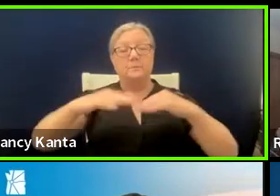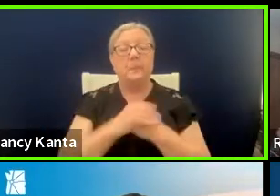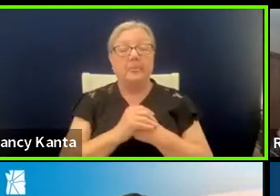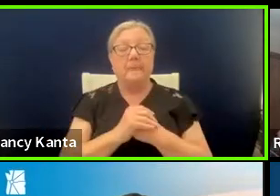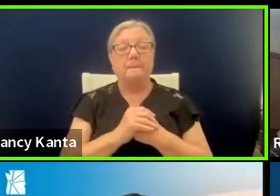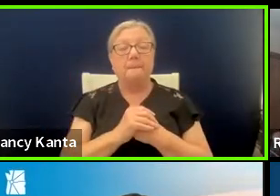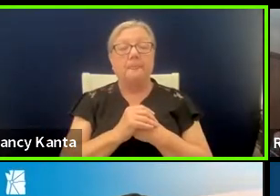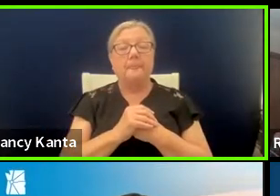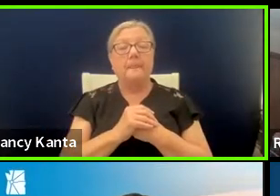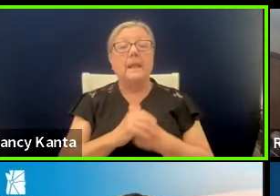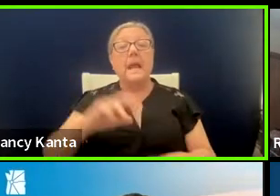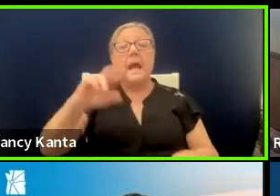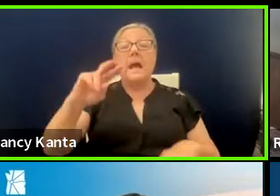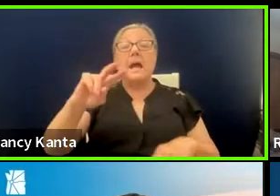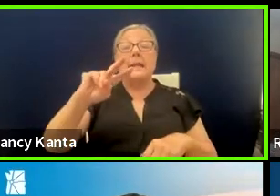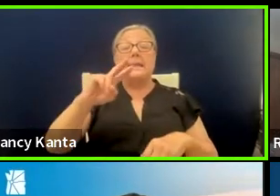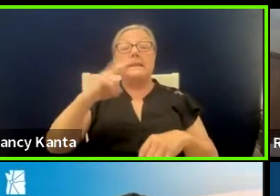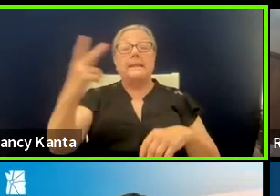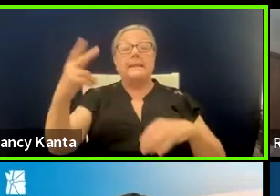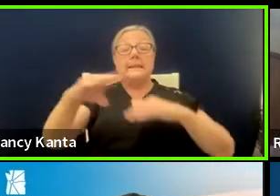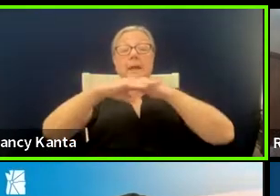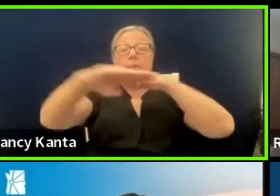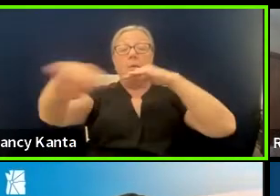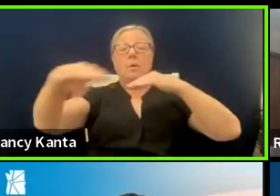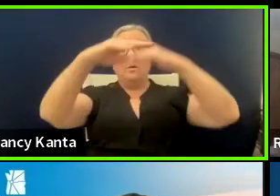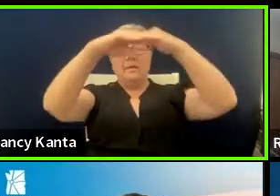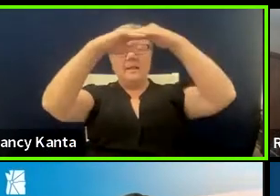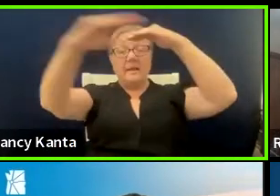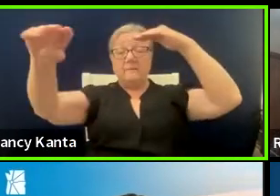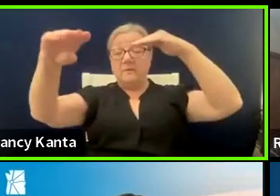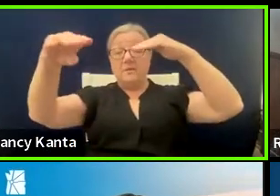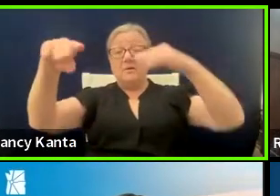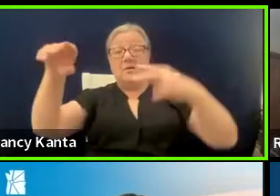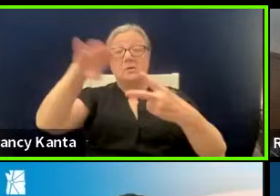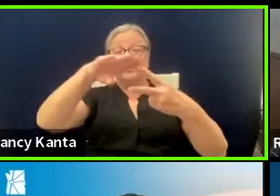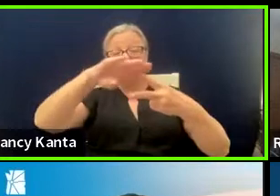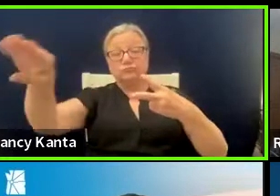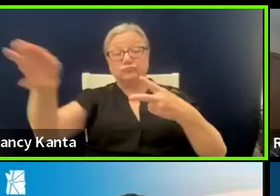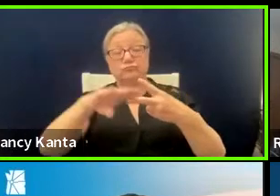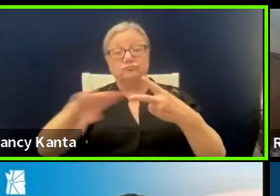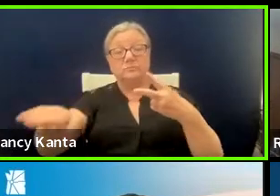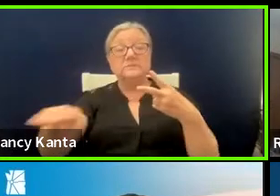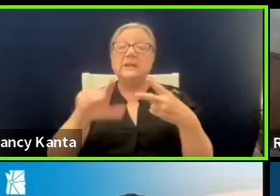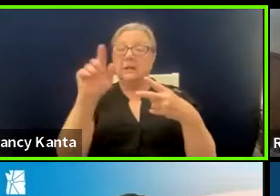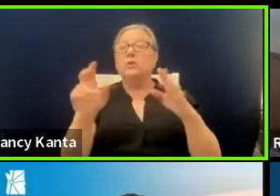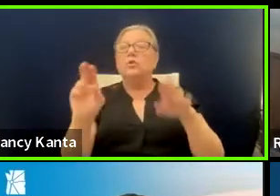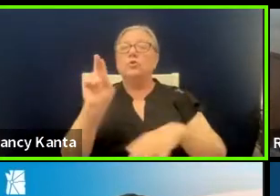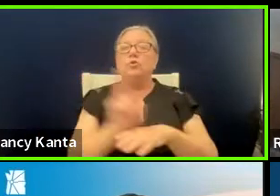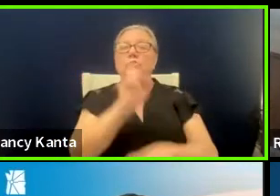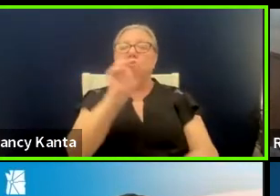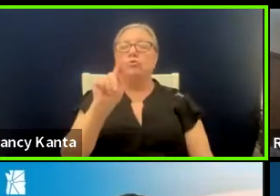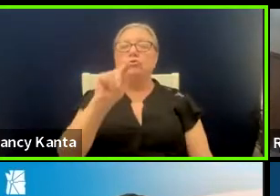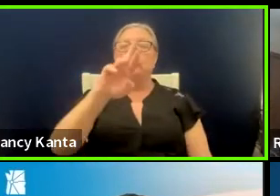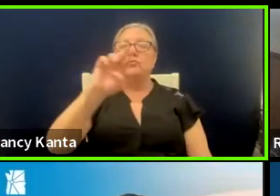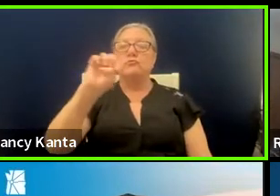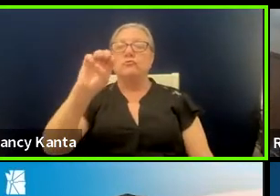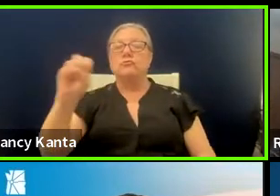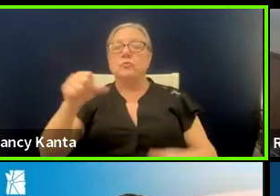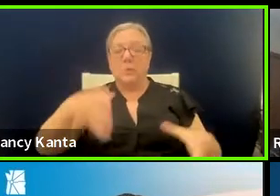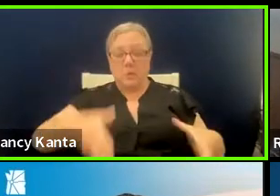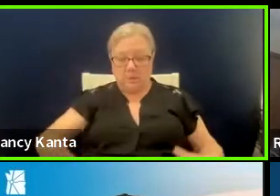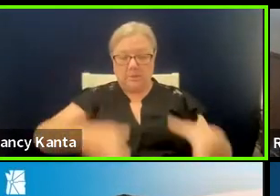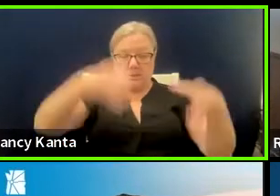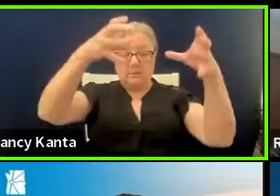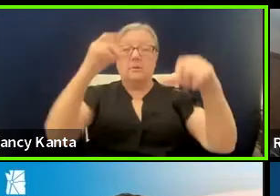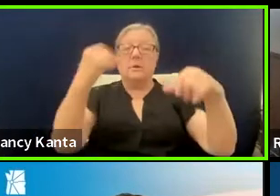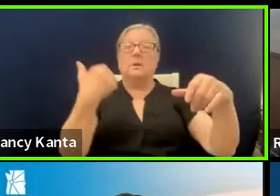isn't a lot of option. We're looking at a truss type system. A comparable structure would be the Markham, where you have an